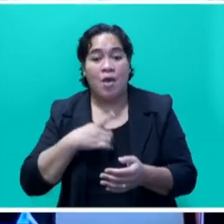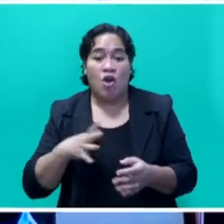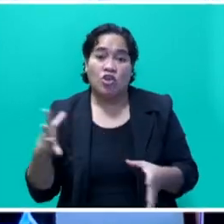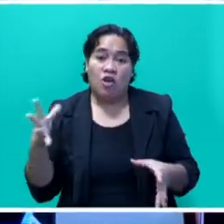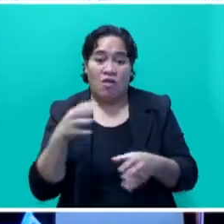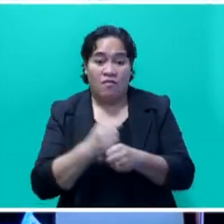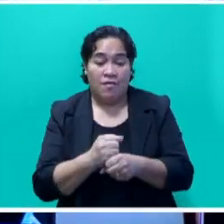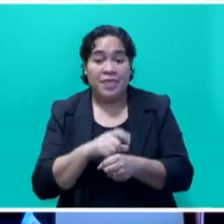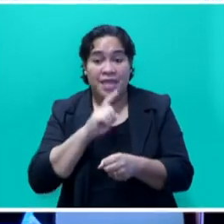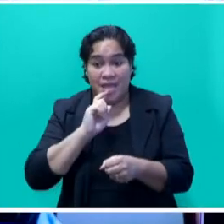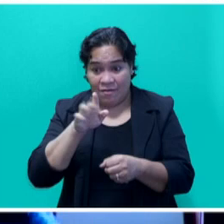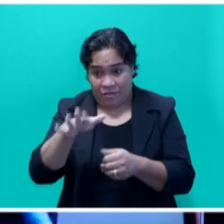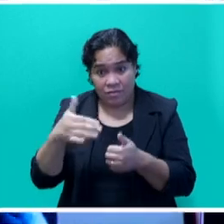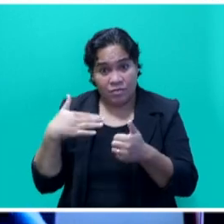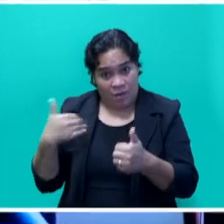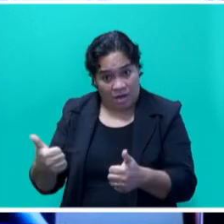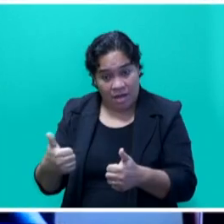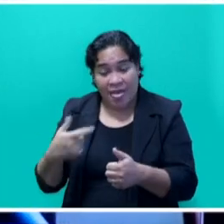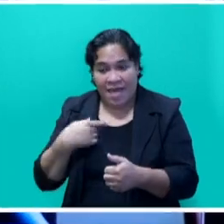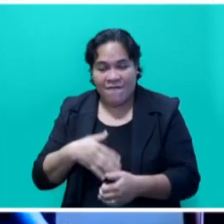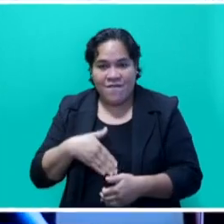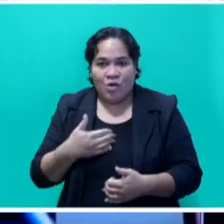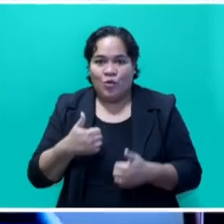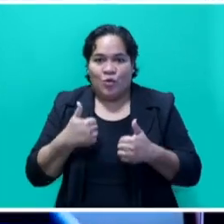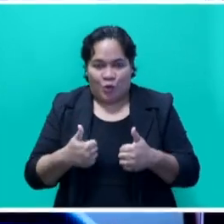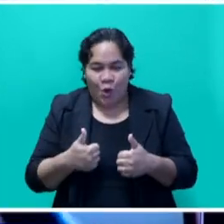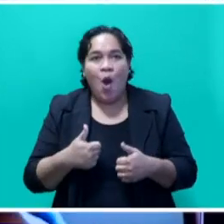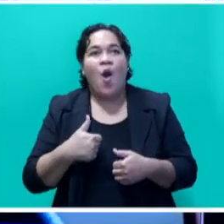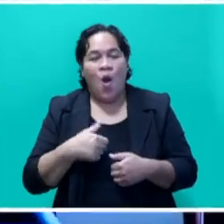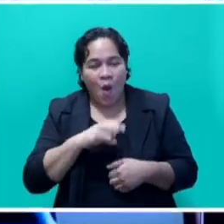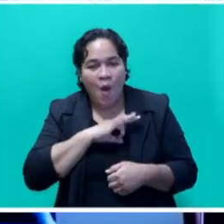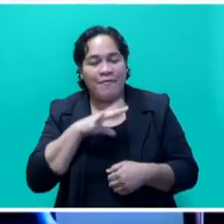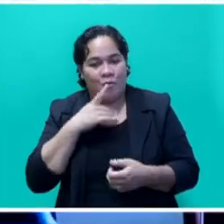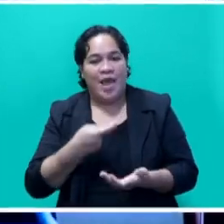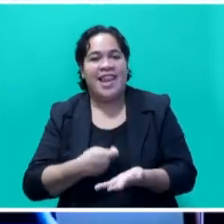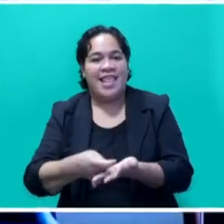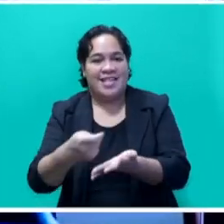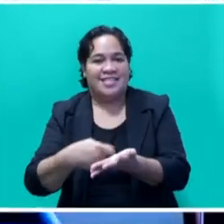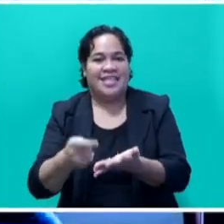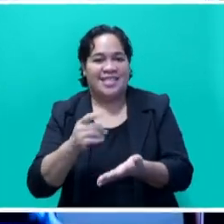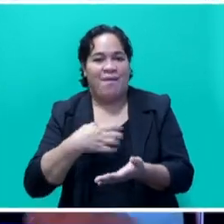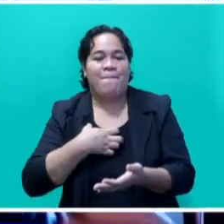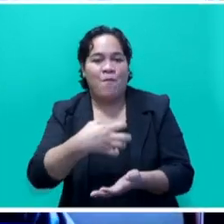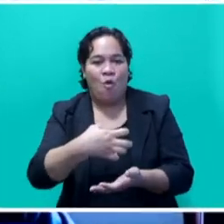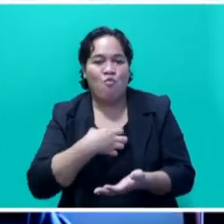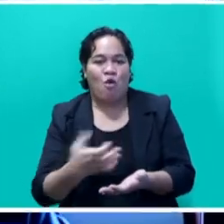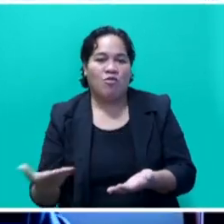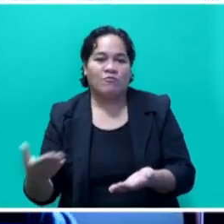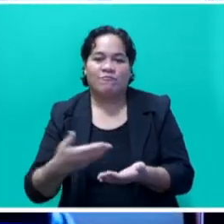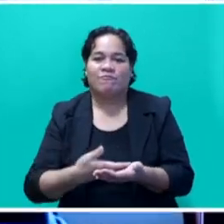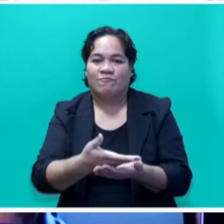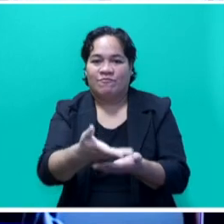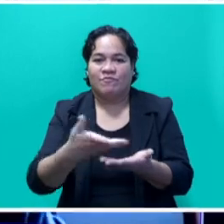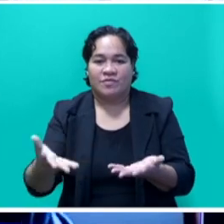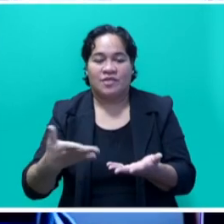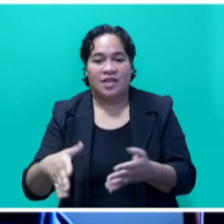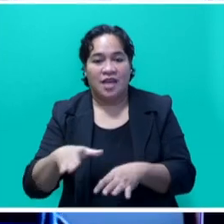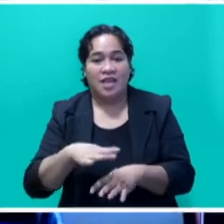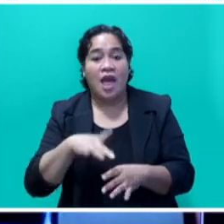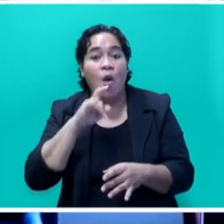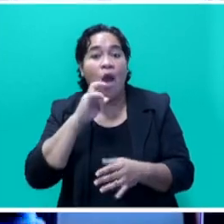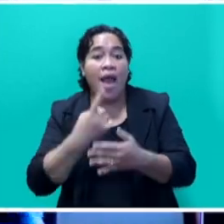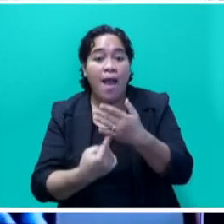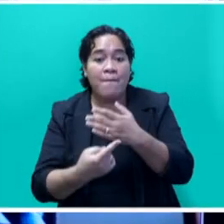they do well, they feel good to lease out their land, even for agricultural purposes for a long period of time. They get market rate.